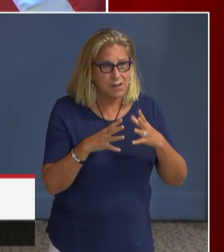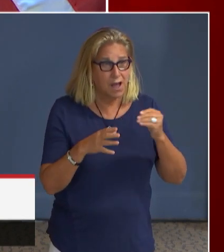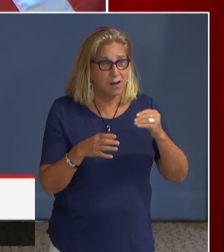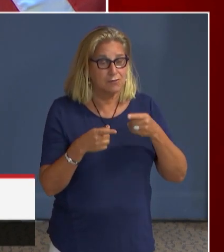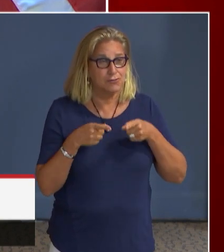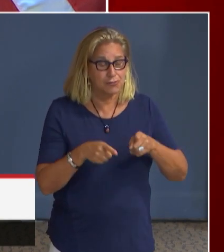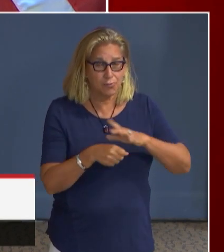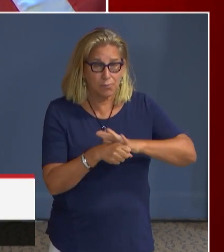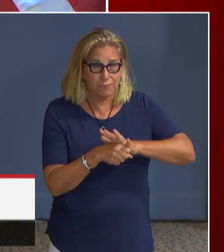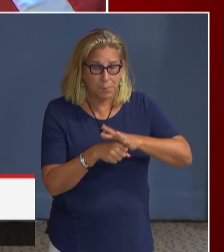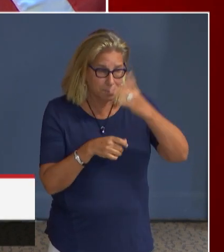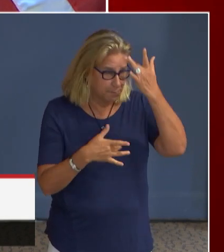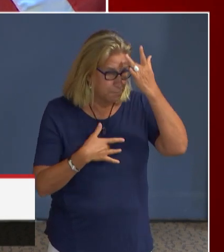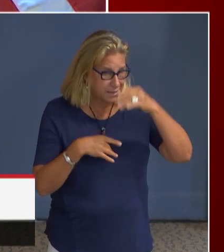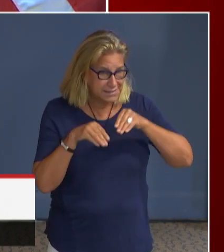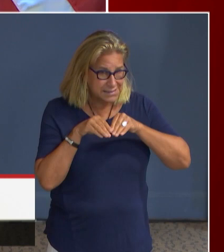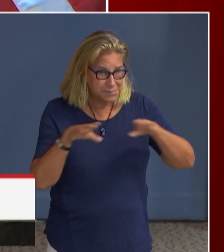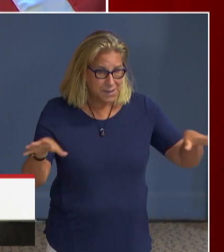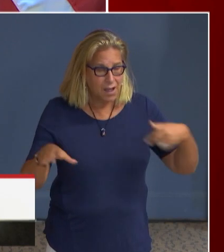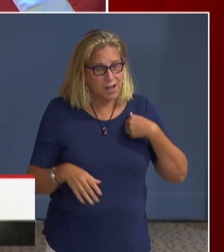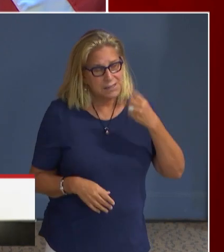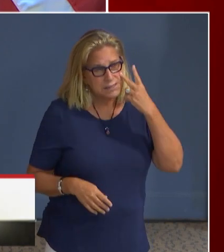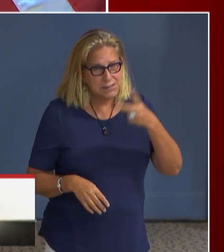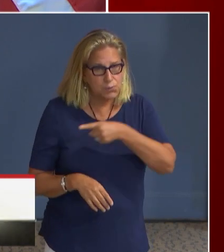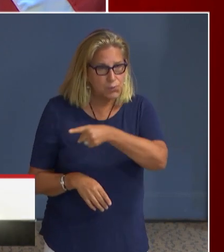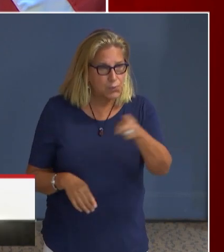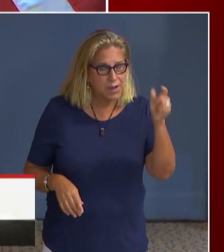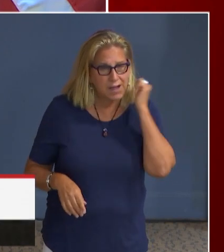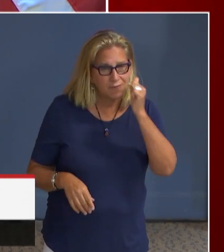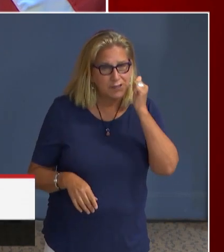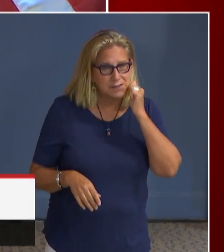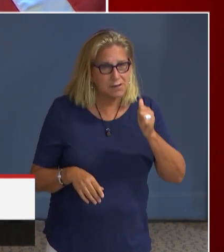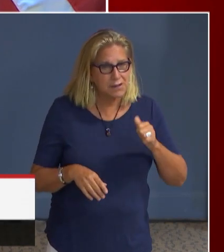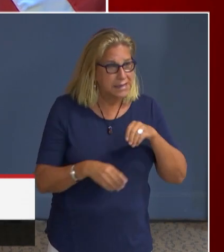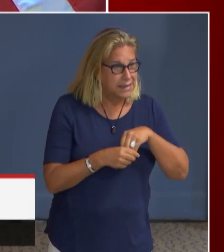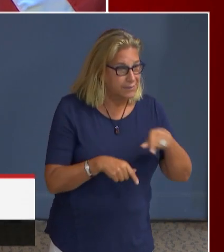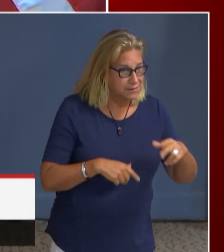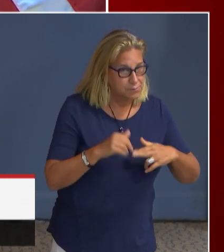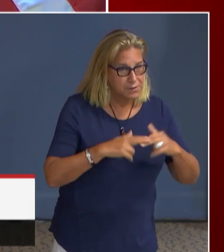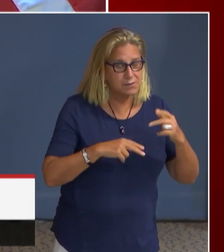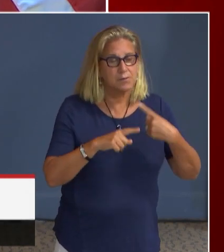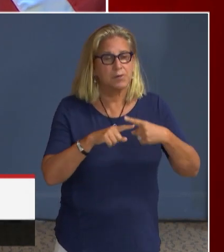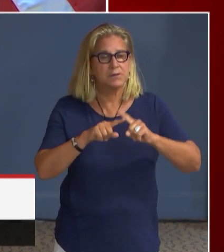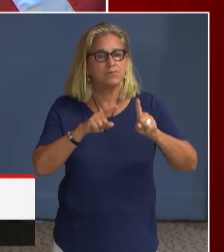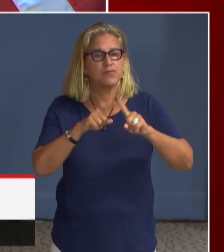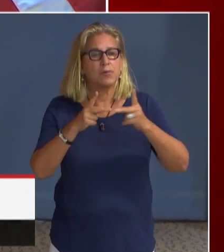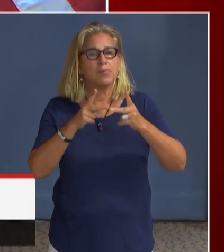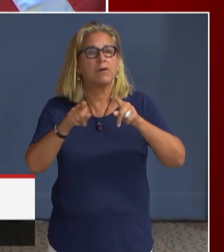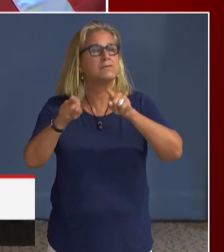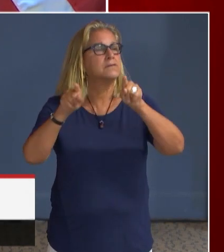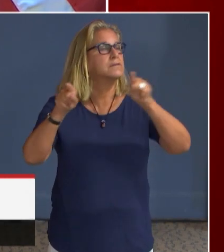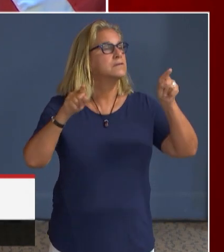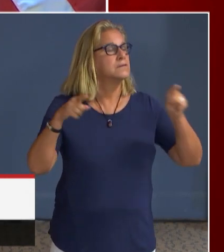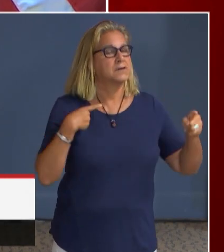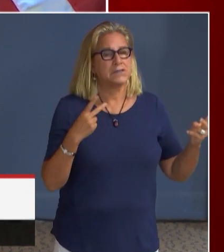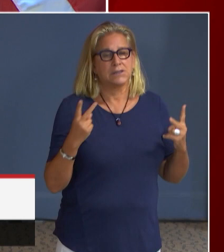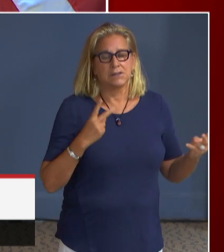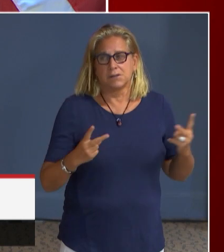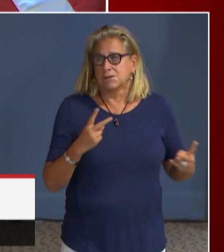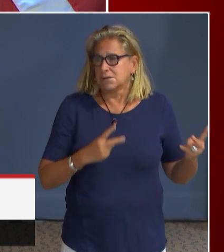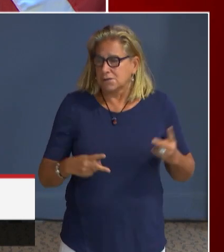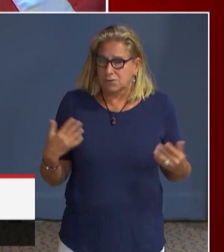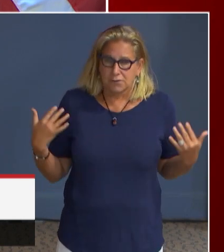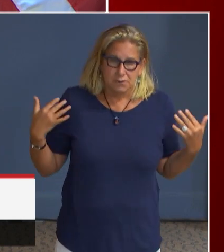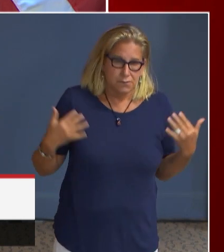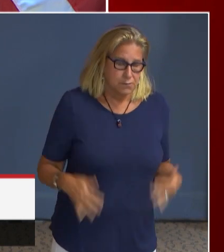it each and every day. When I'm in this building, our buildings across the city, city and when I encounter our